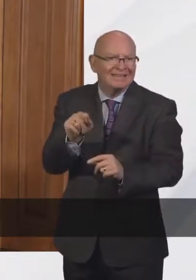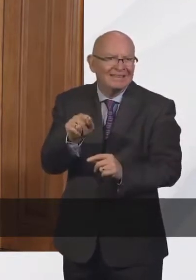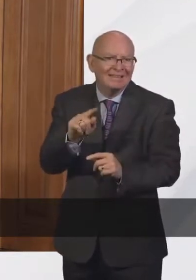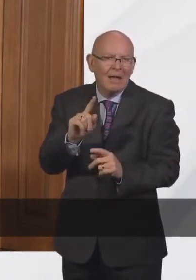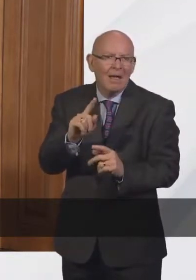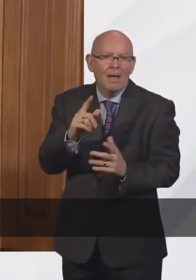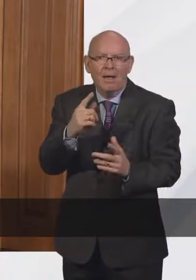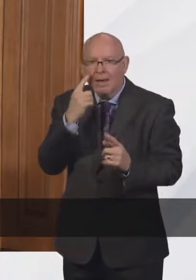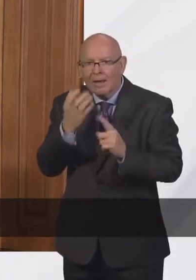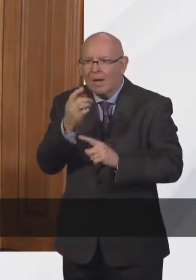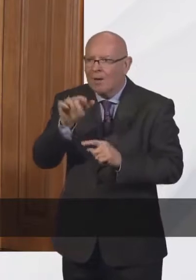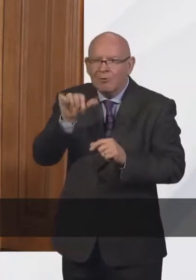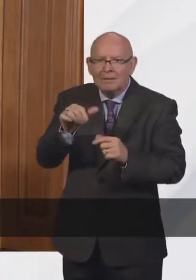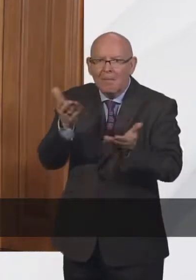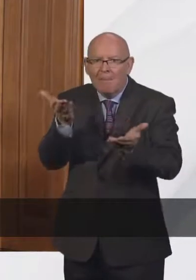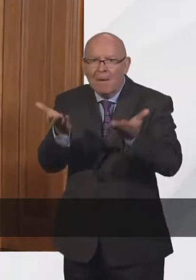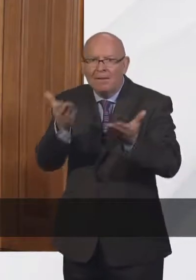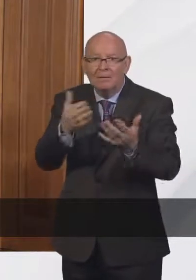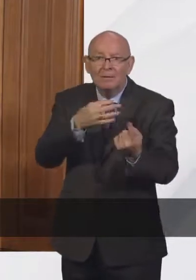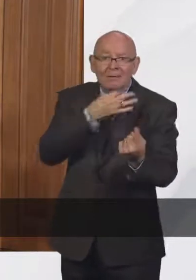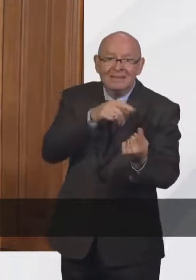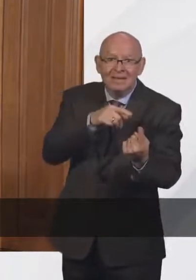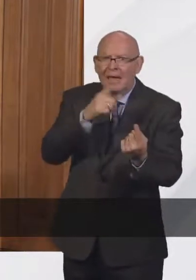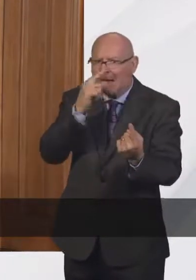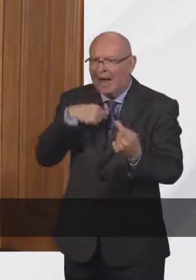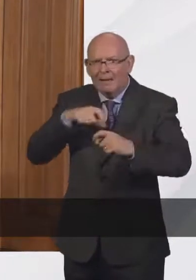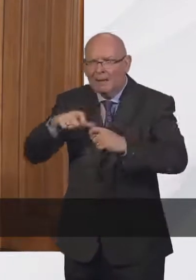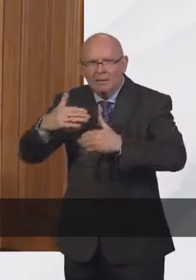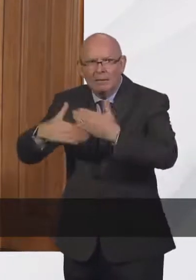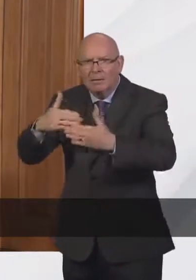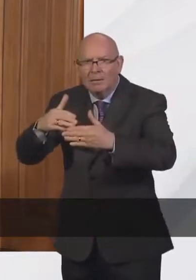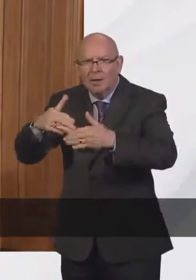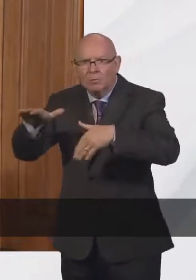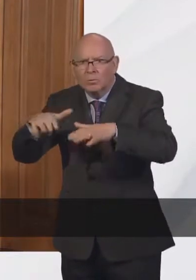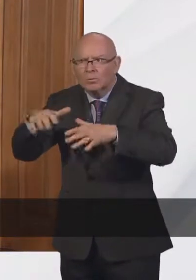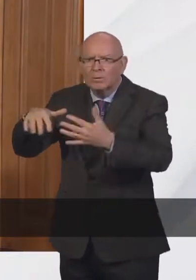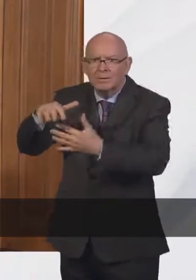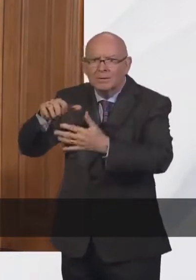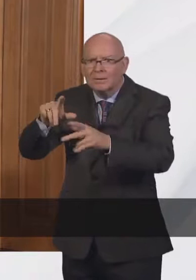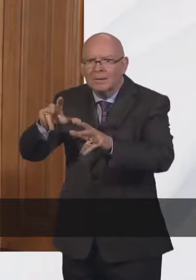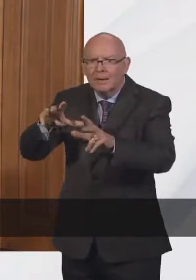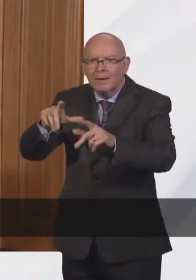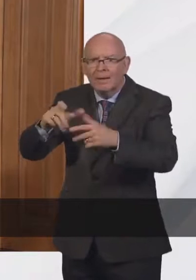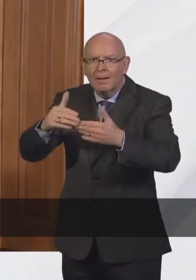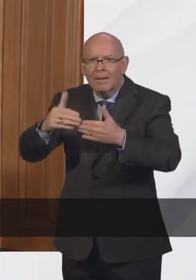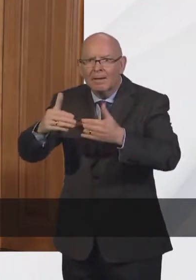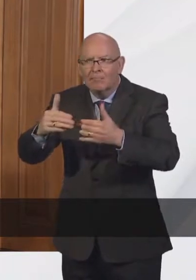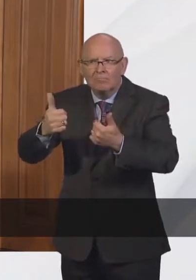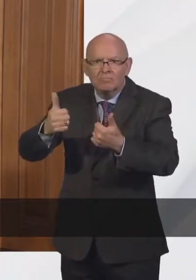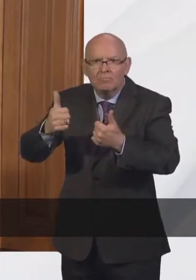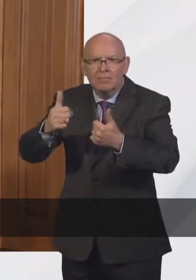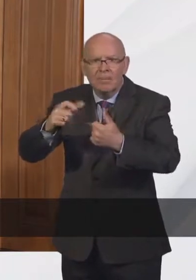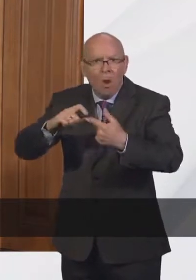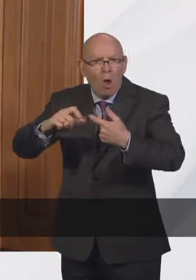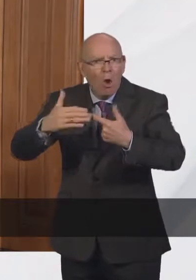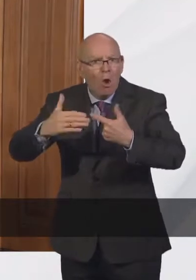stop this coming back in large numbers. The first thing is we all need to take part in isolating the virus. If we have